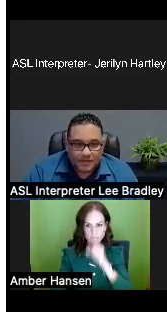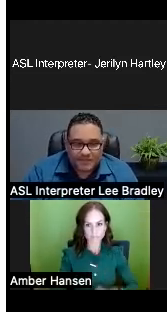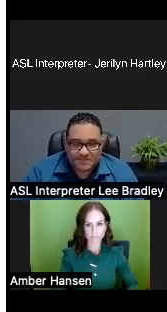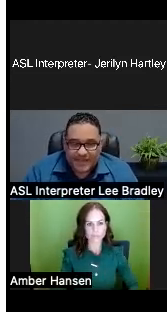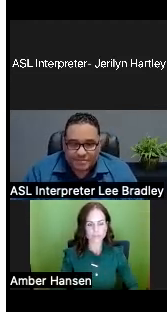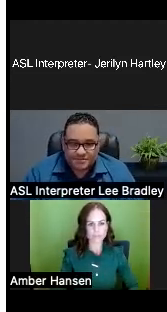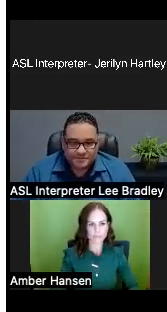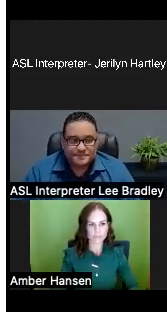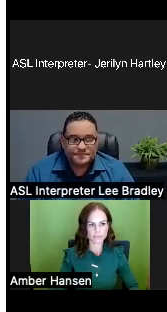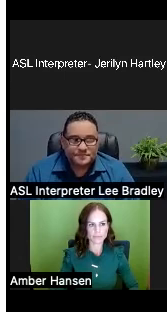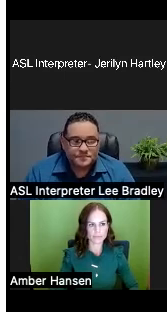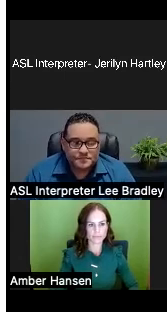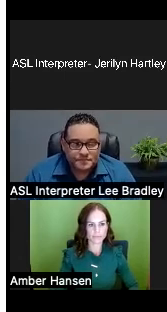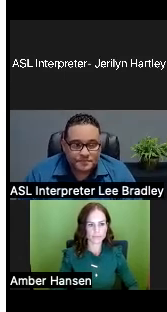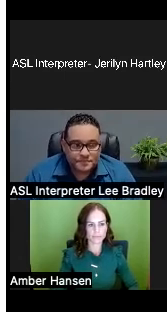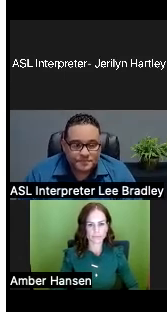Next slide, please.